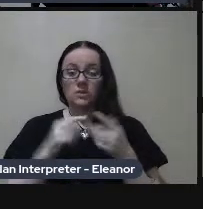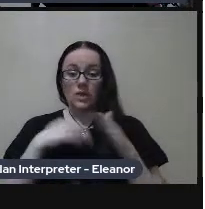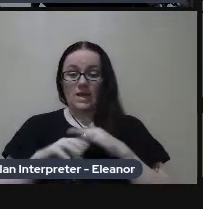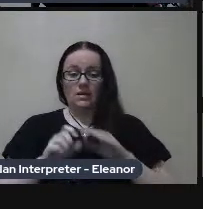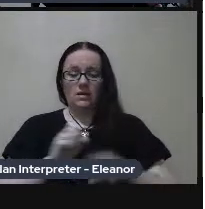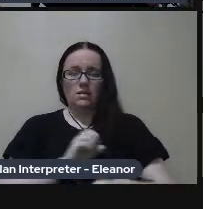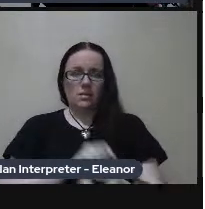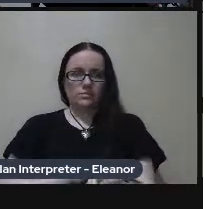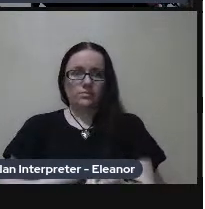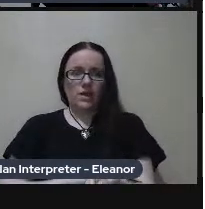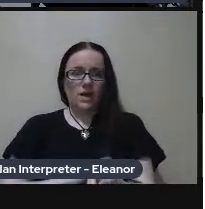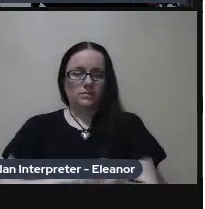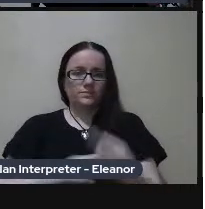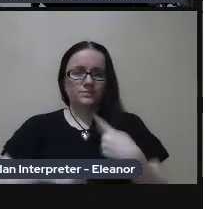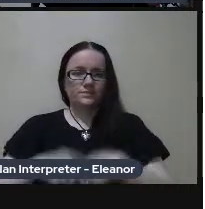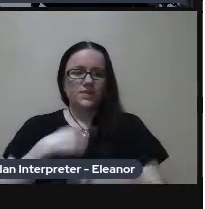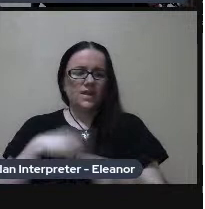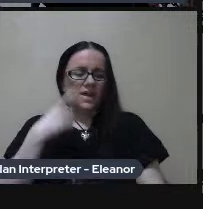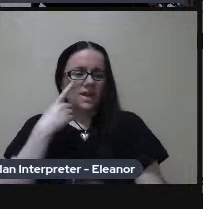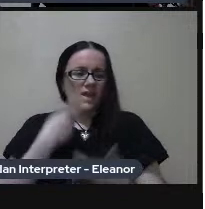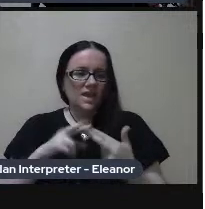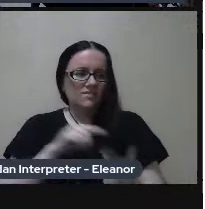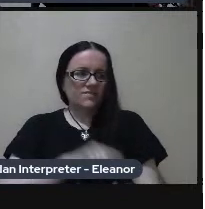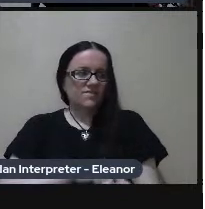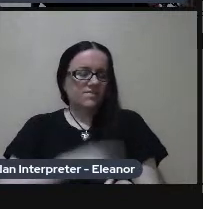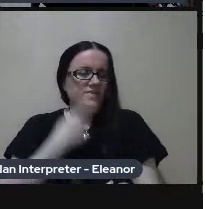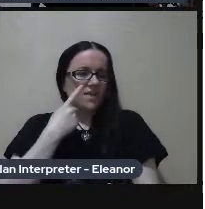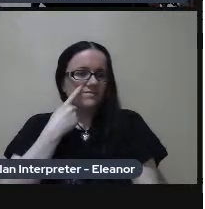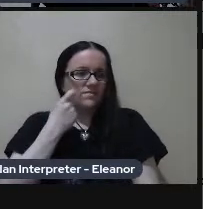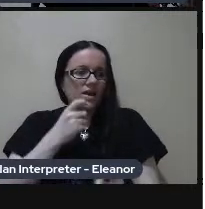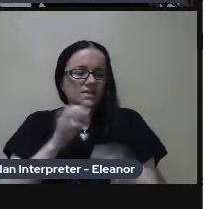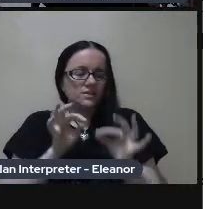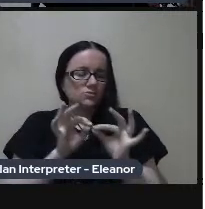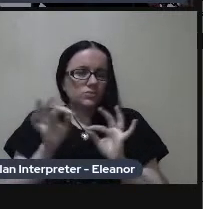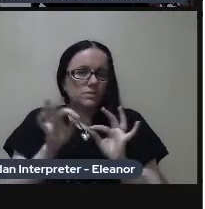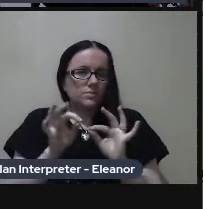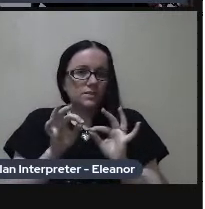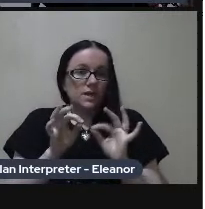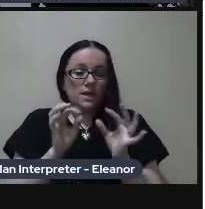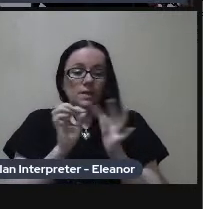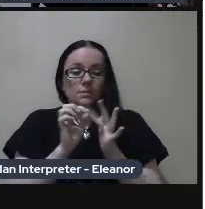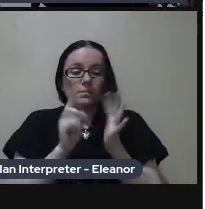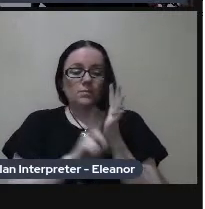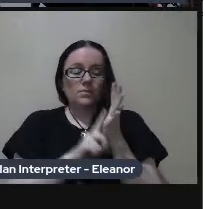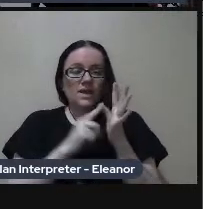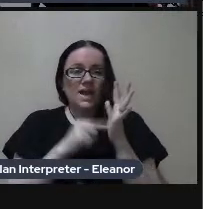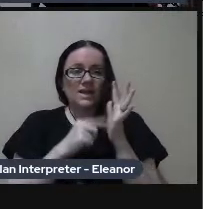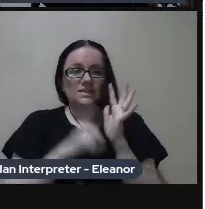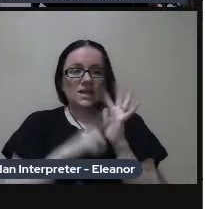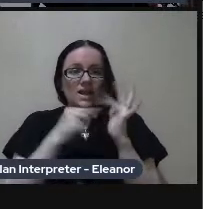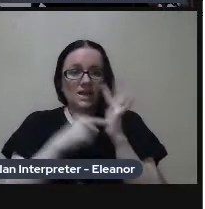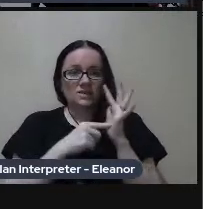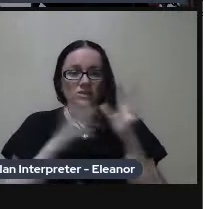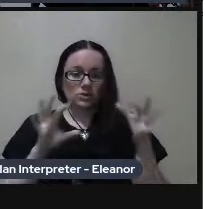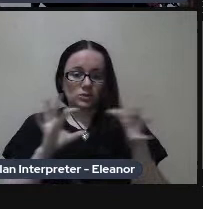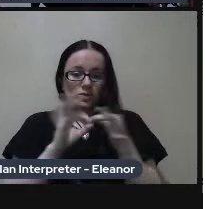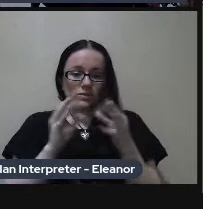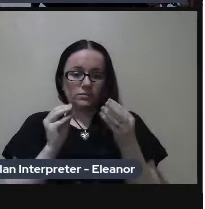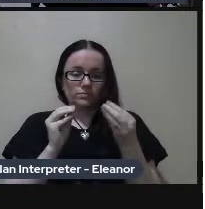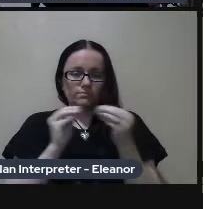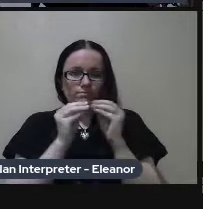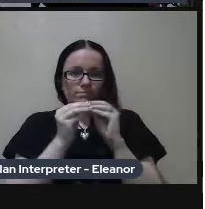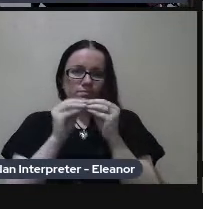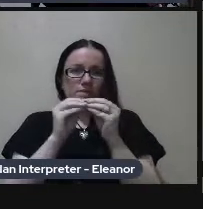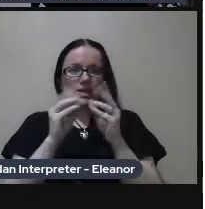detect that there's been a minor bleed or a tear inside the blood vessels, the platelets come together, they join together to form what we call a platelet